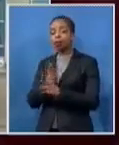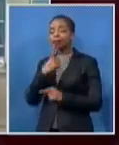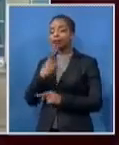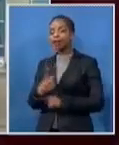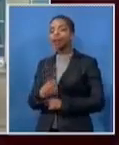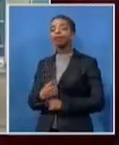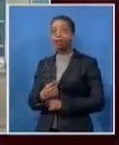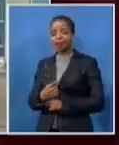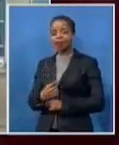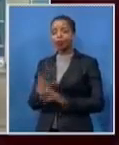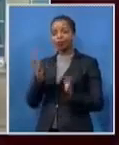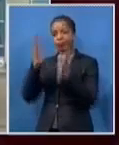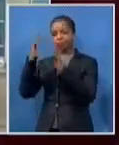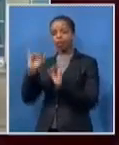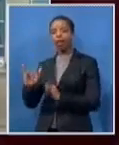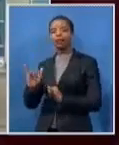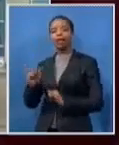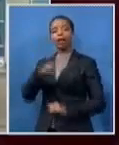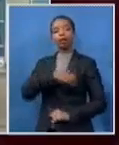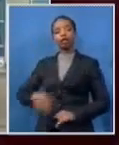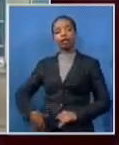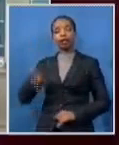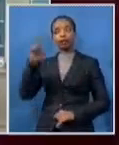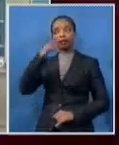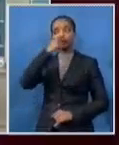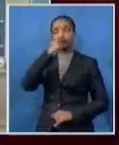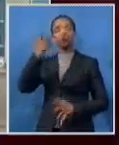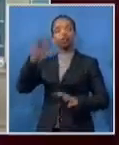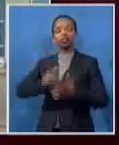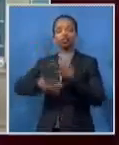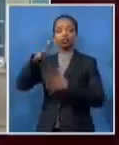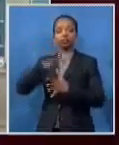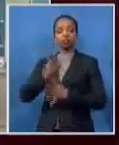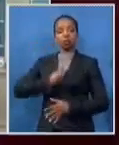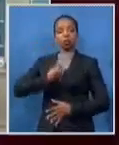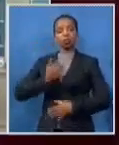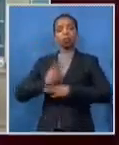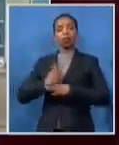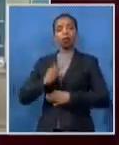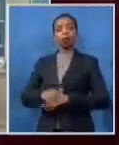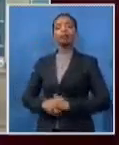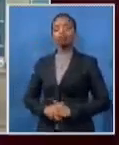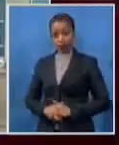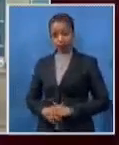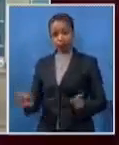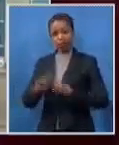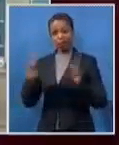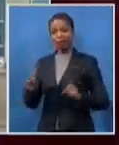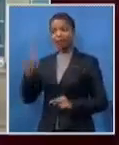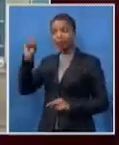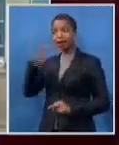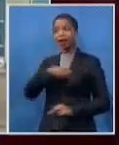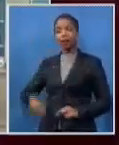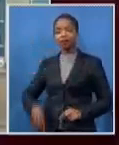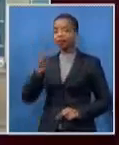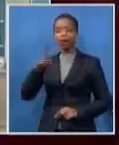has prioritized youth employment, he shouldn't be distracted by the fight against COVID-19. What do